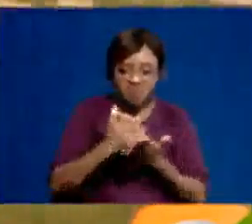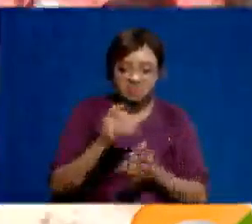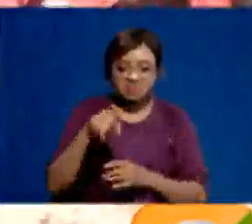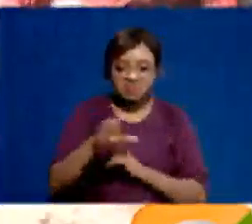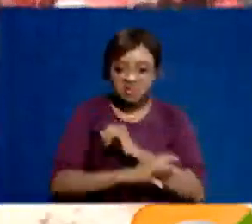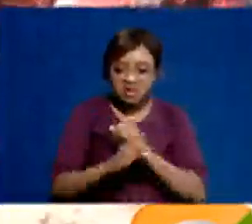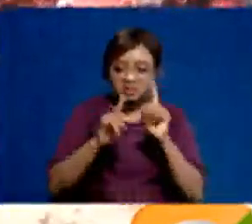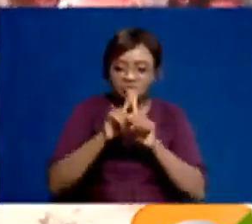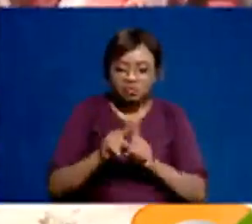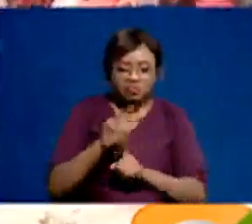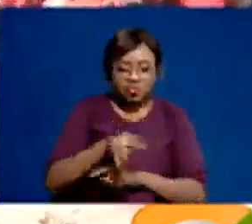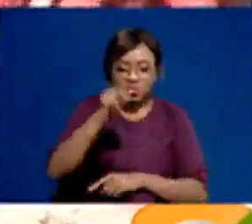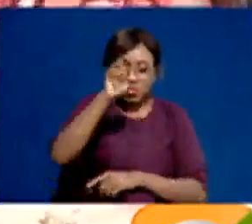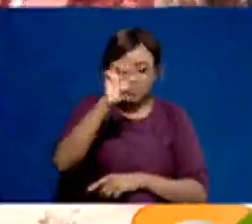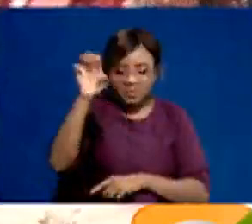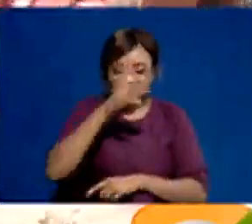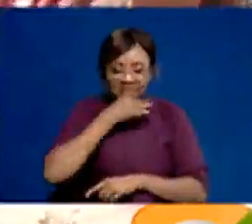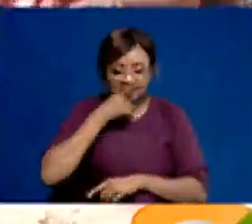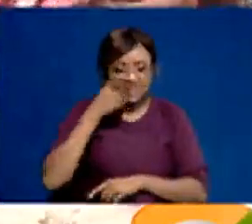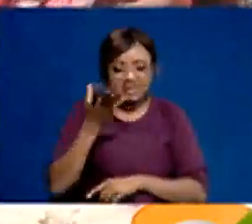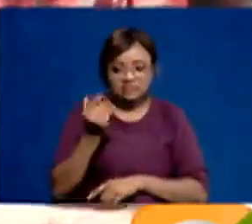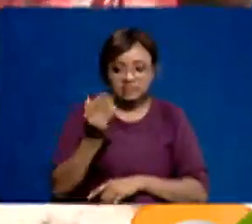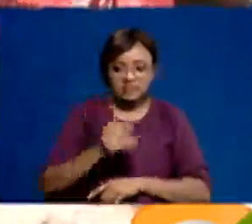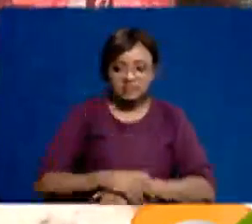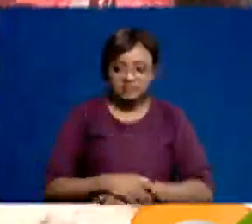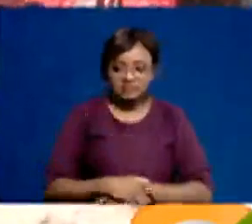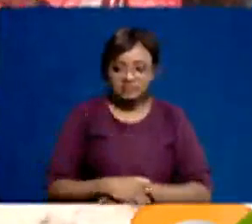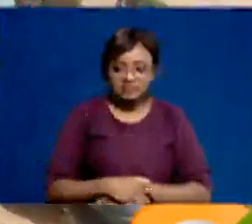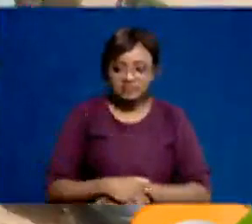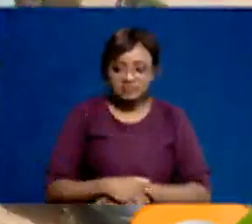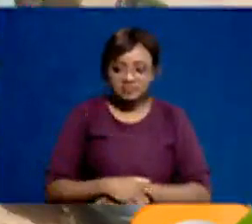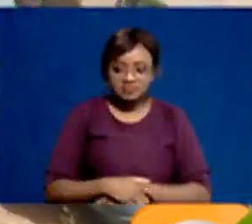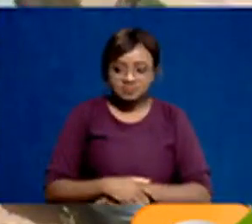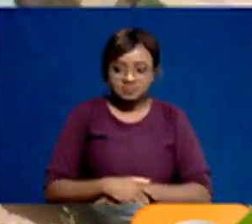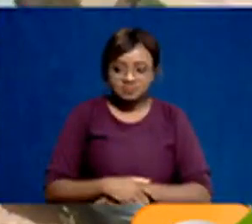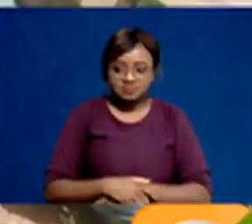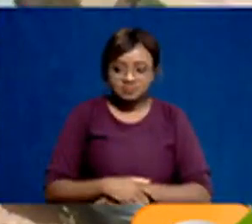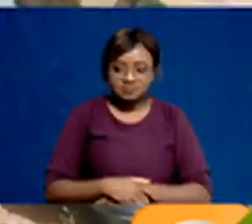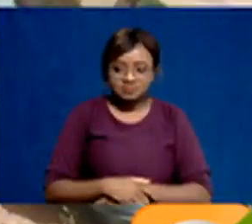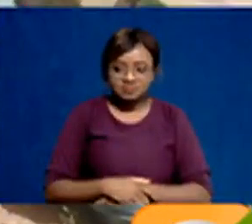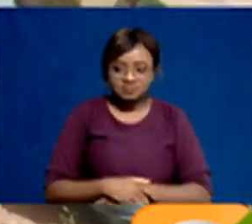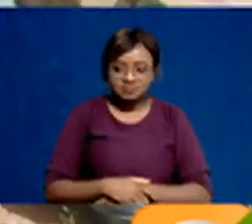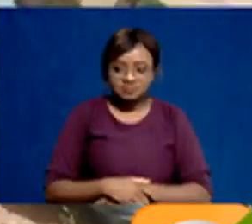conditions expected in northeastern and northwestern regions. Laura Otieno, Citizen TV.